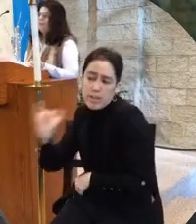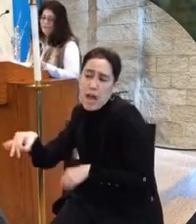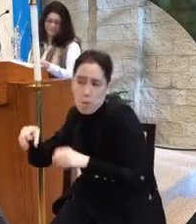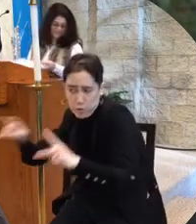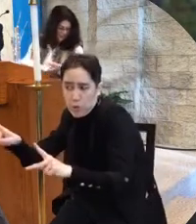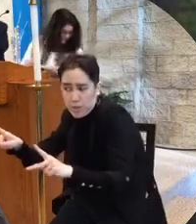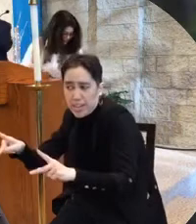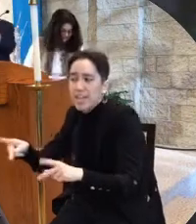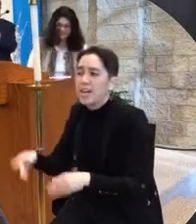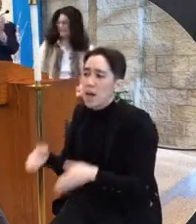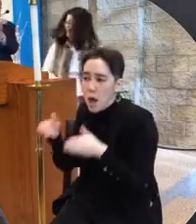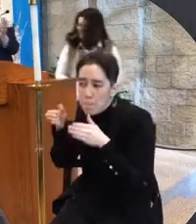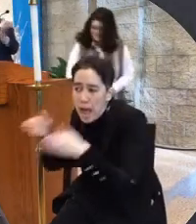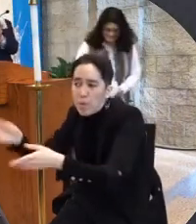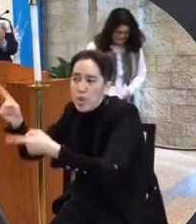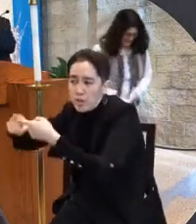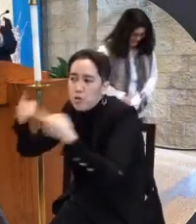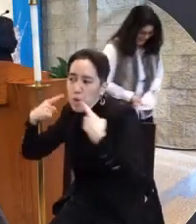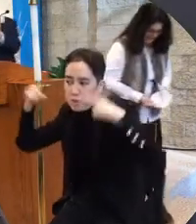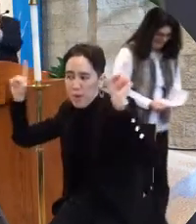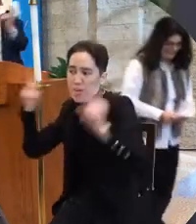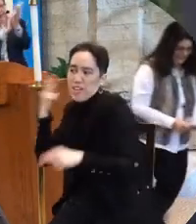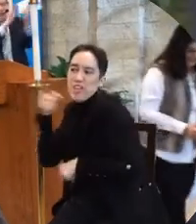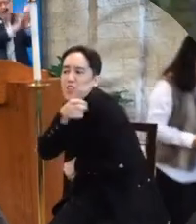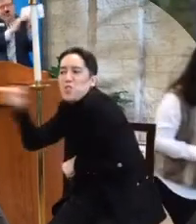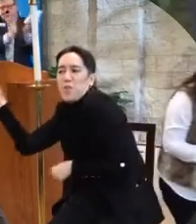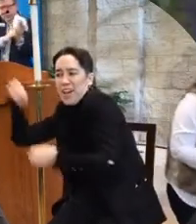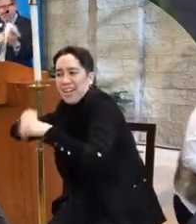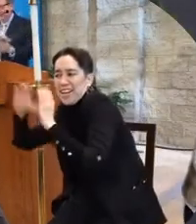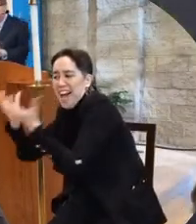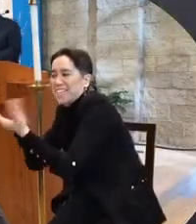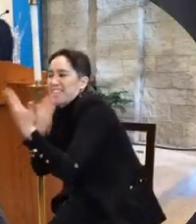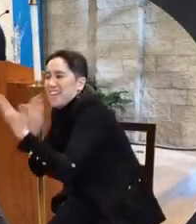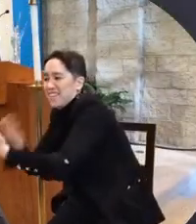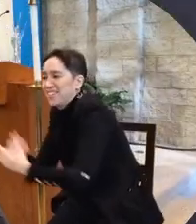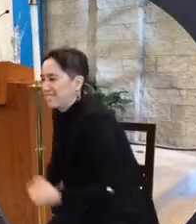you. Kashid, thank you. Thank you. Thank you.